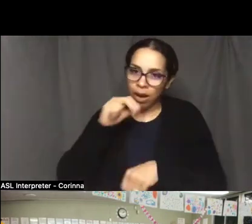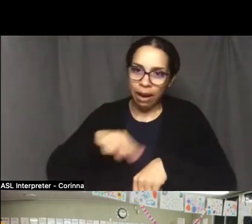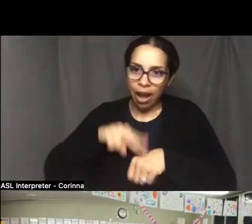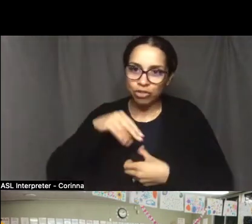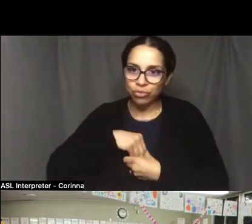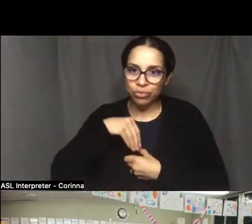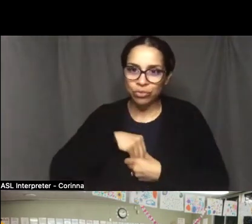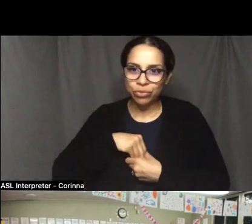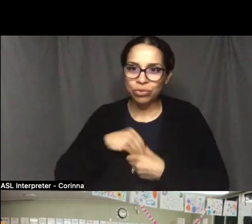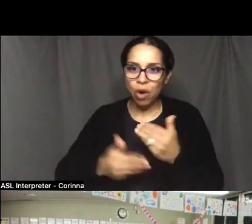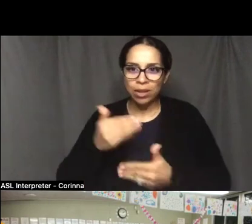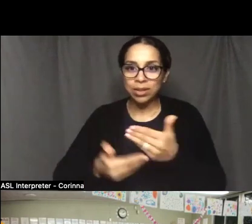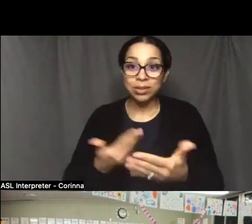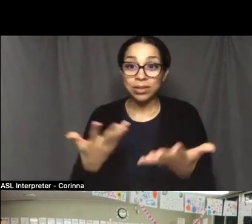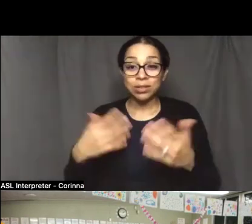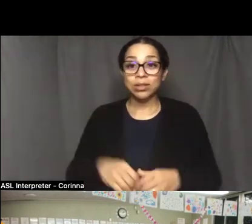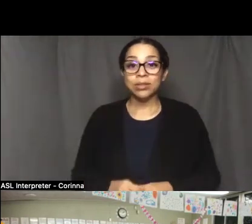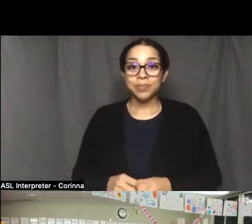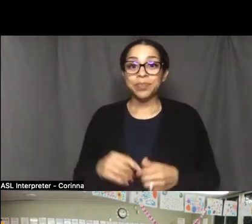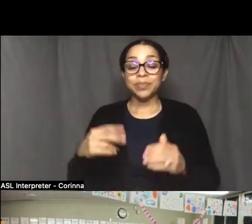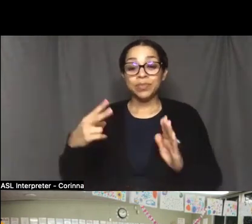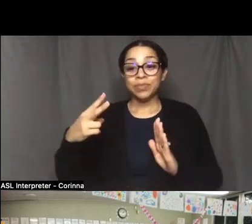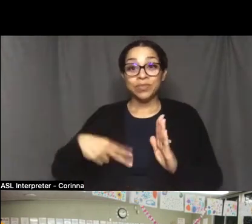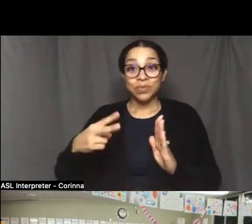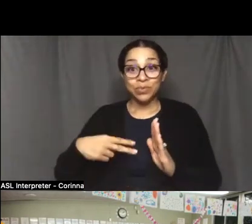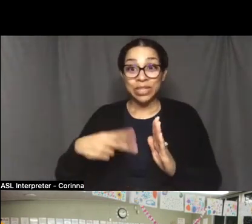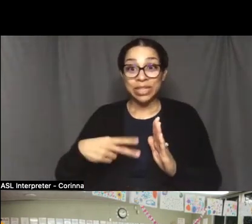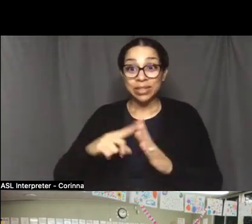that evolution, oh my gosh.